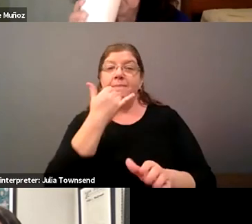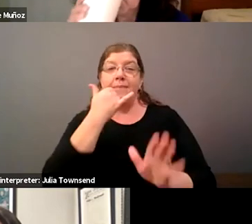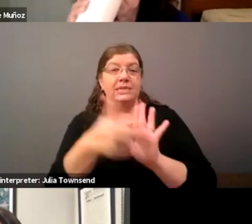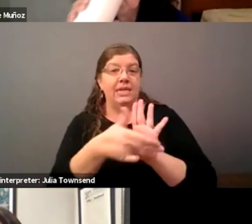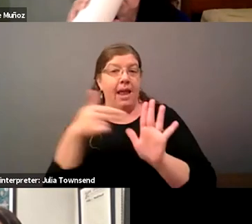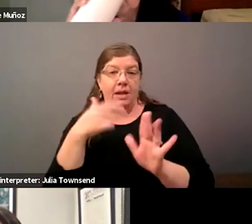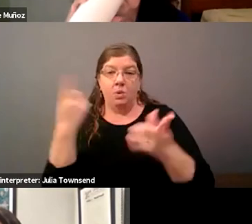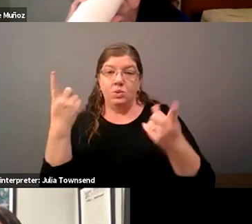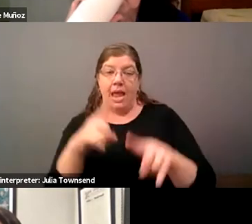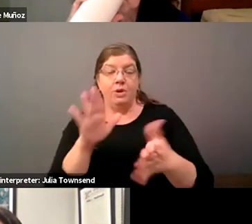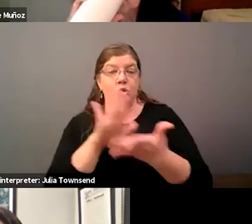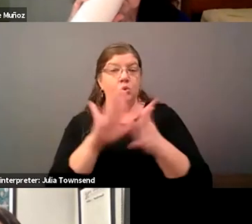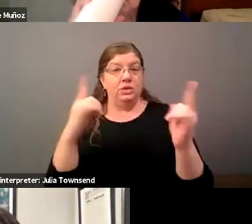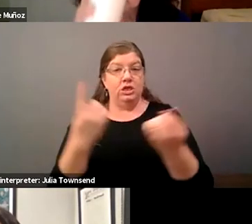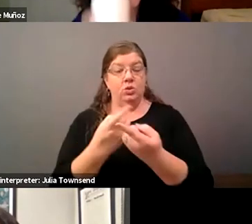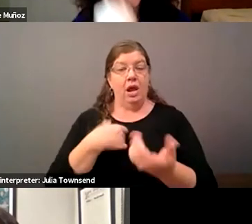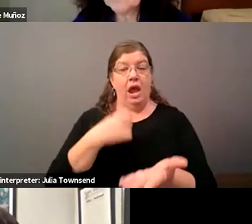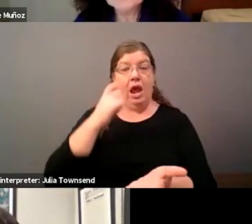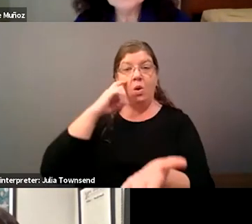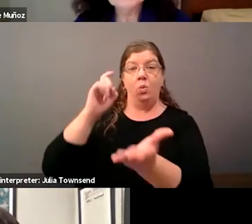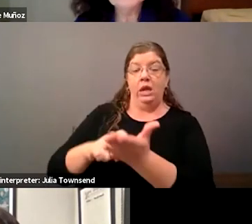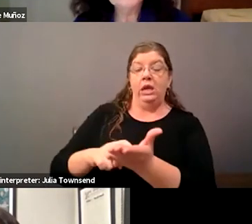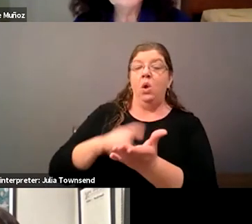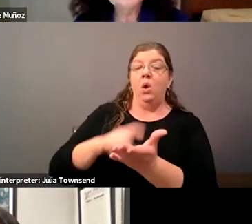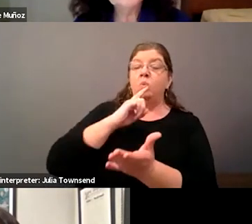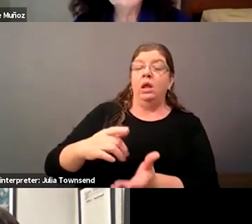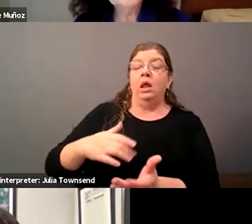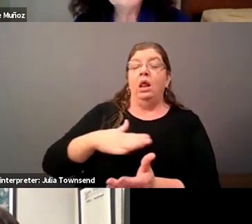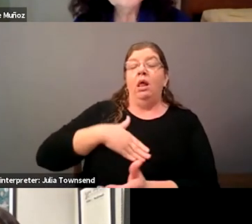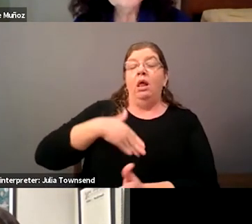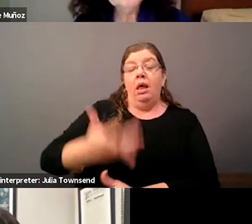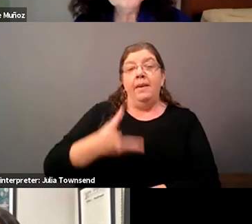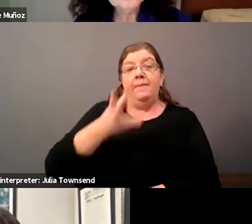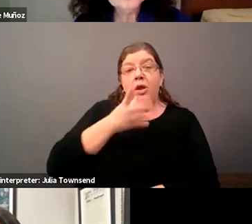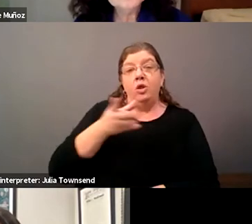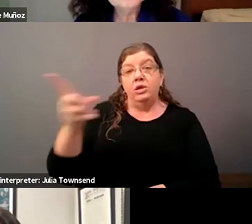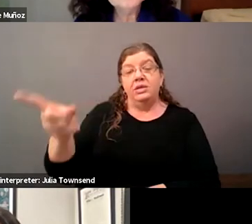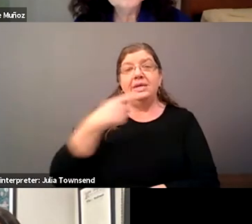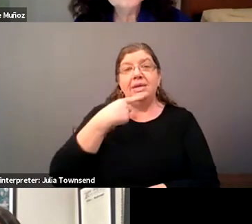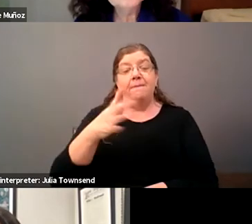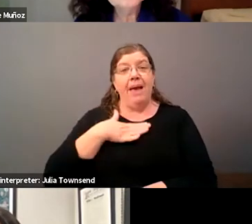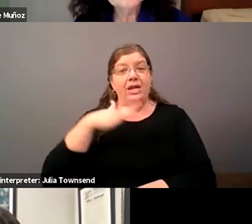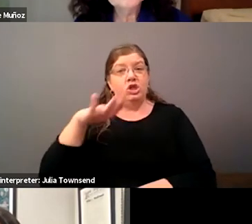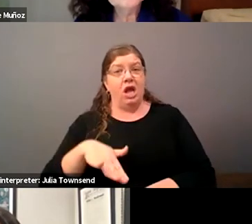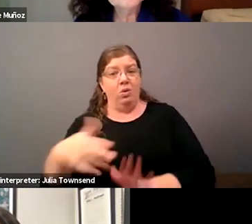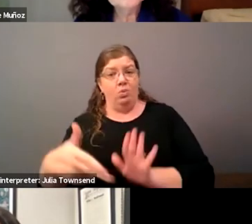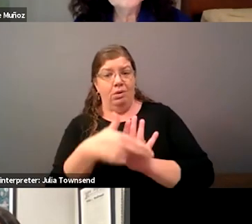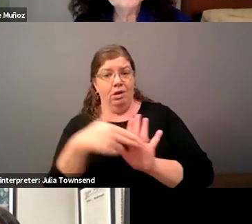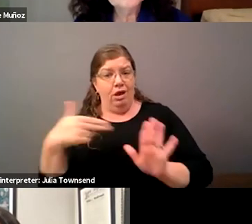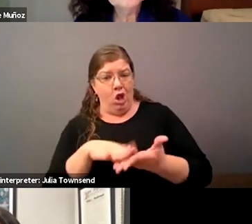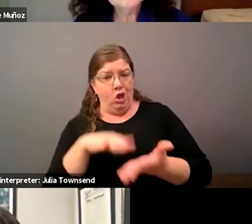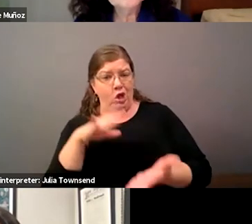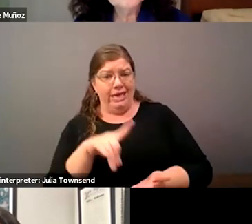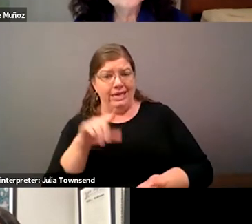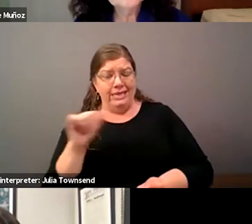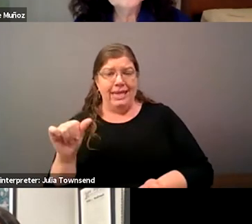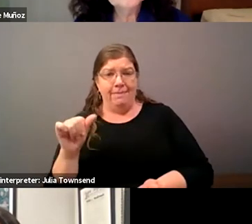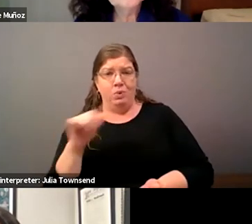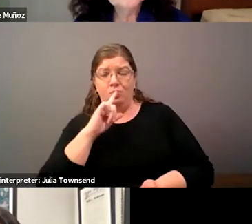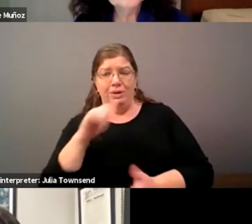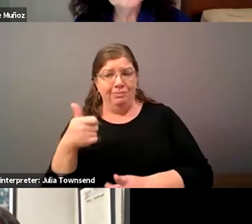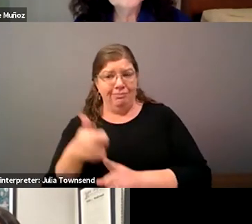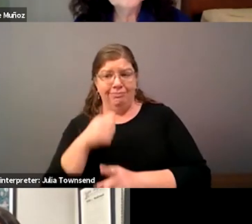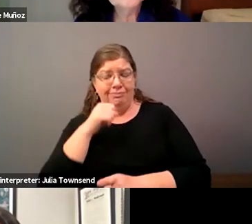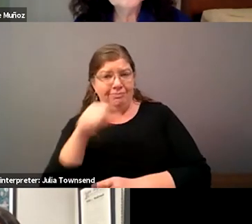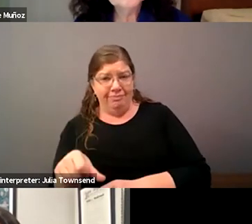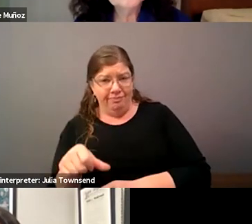district i witnessed an emotional mother who expressed that her child was mislabeled with having a learning disability and she did